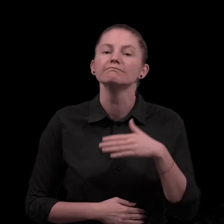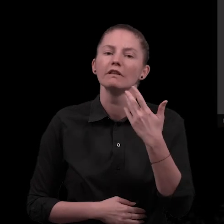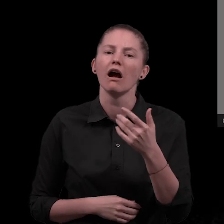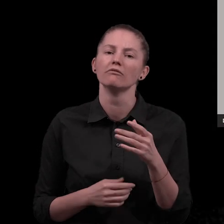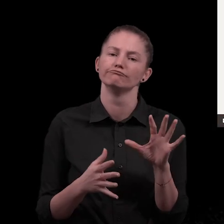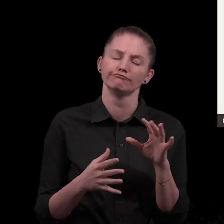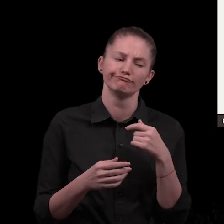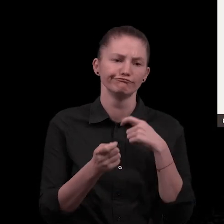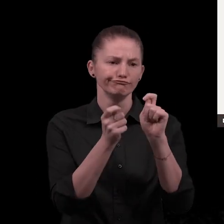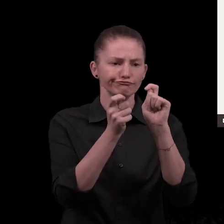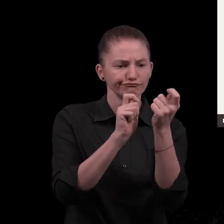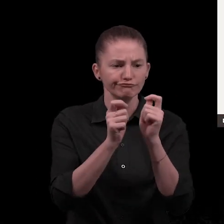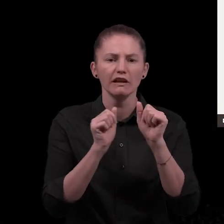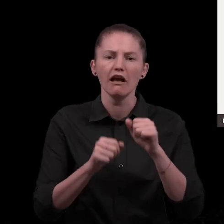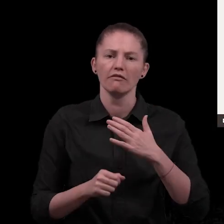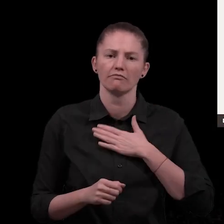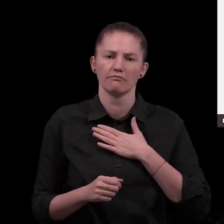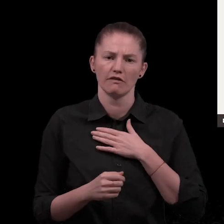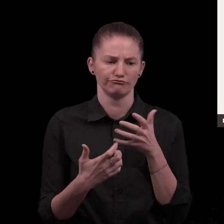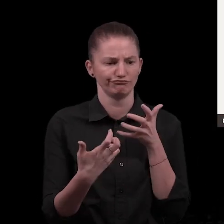new app,